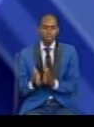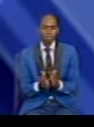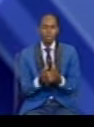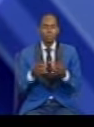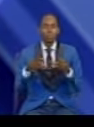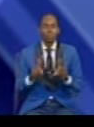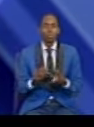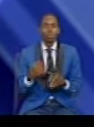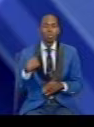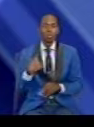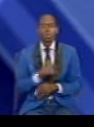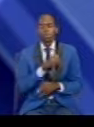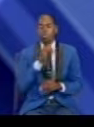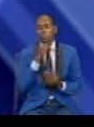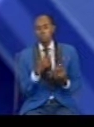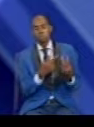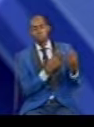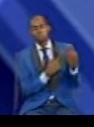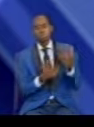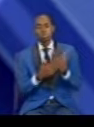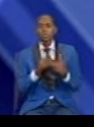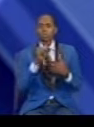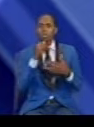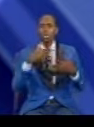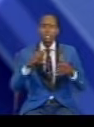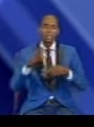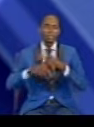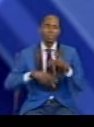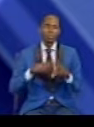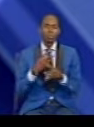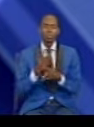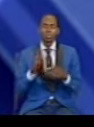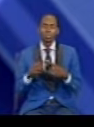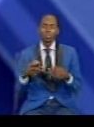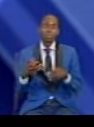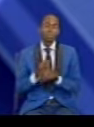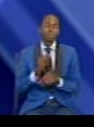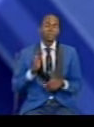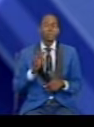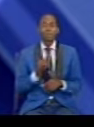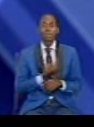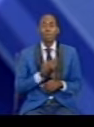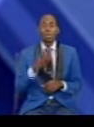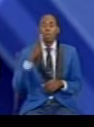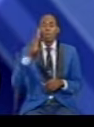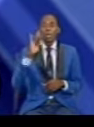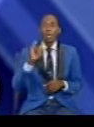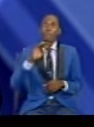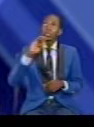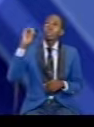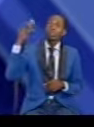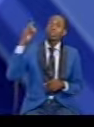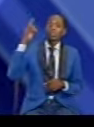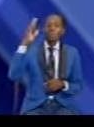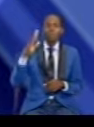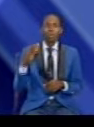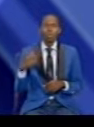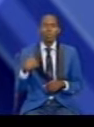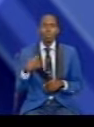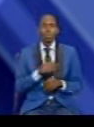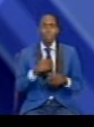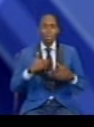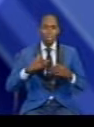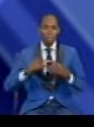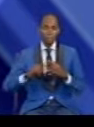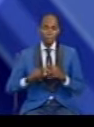back. We will not allow the world to take us. Oh, by the grace of God, brethren, you have started. I want